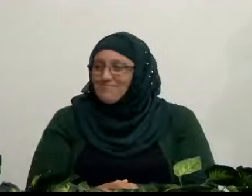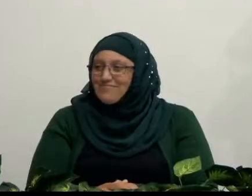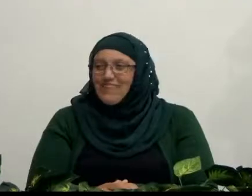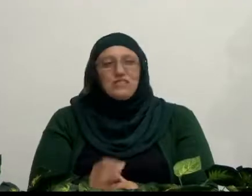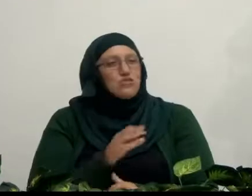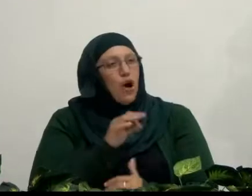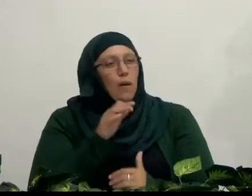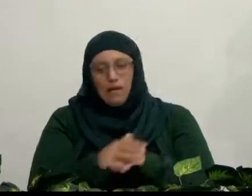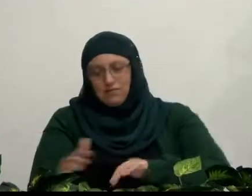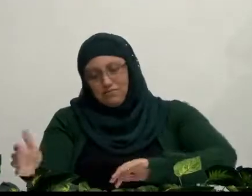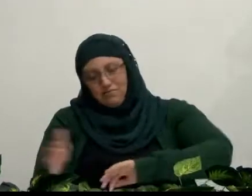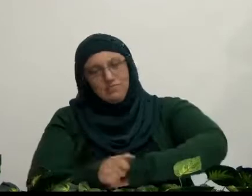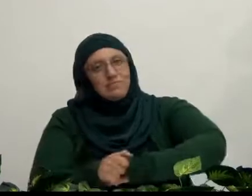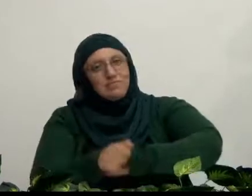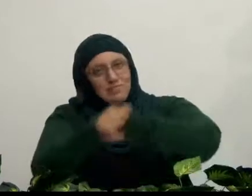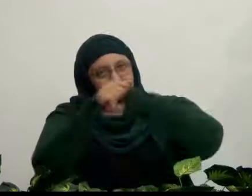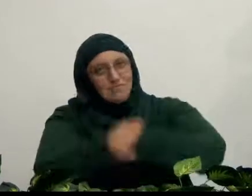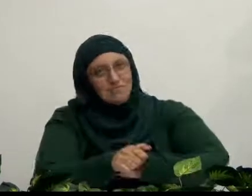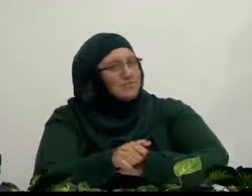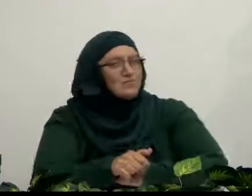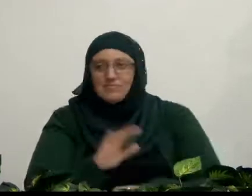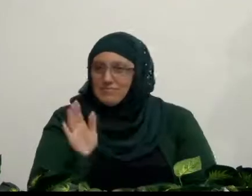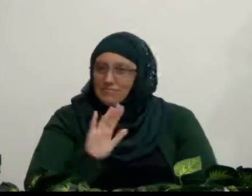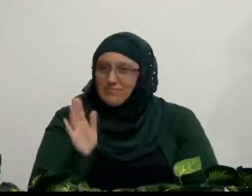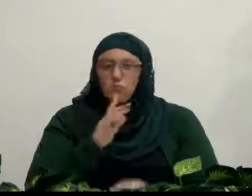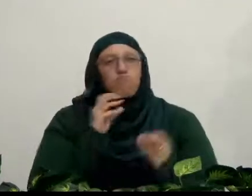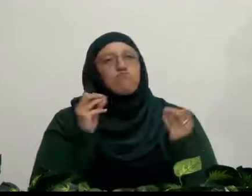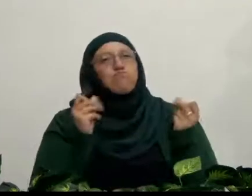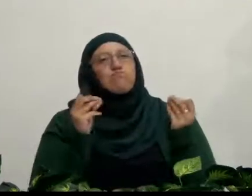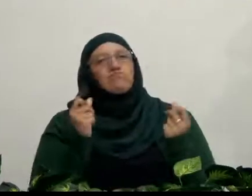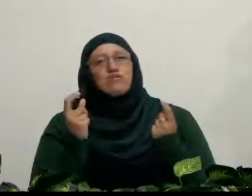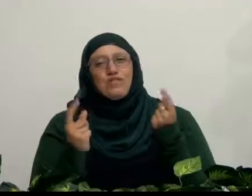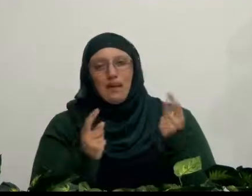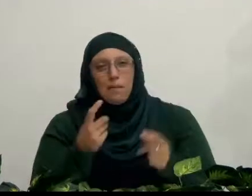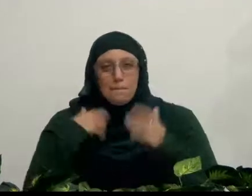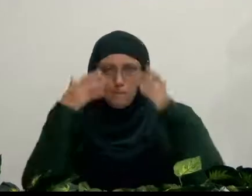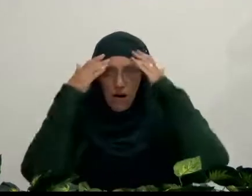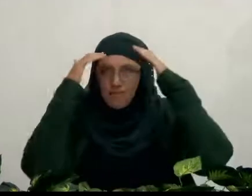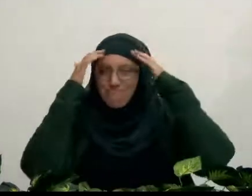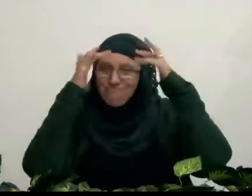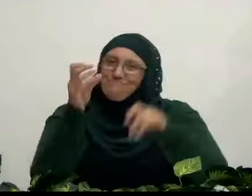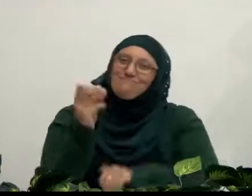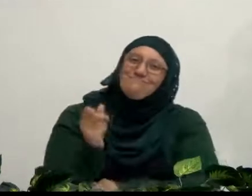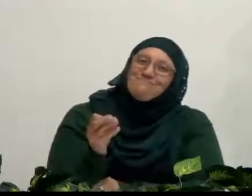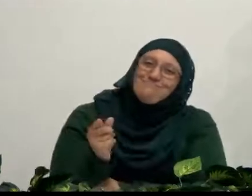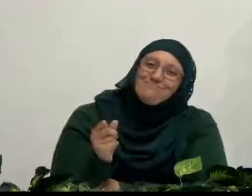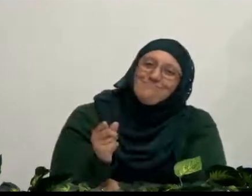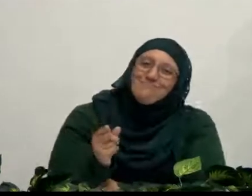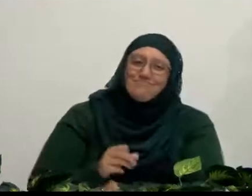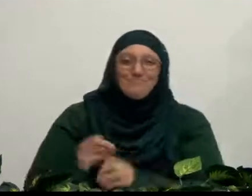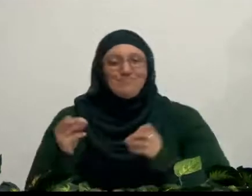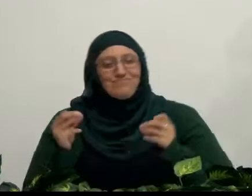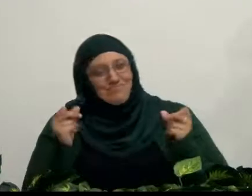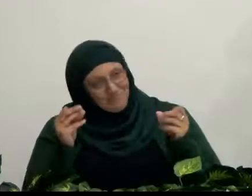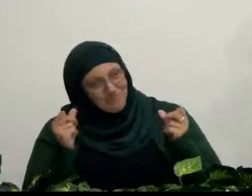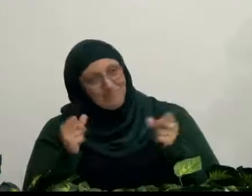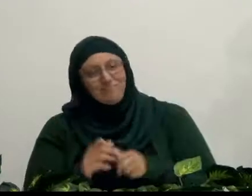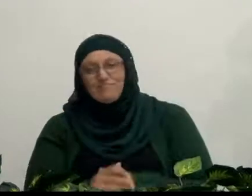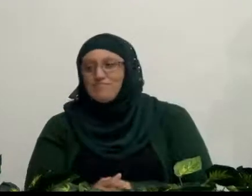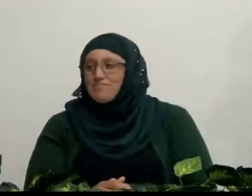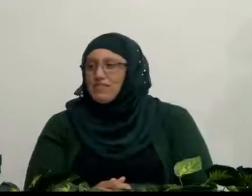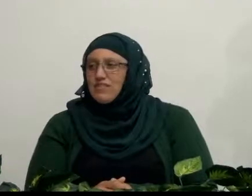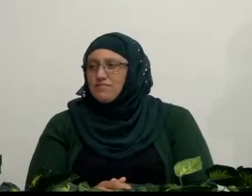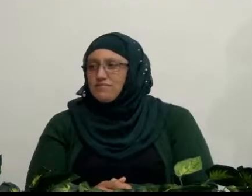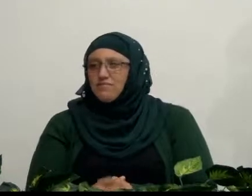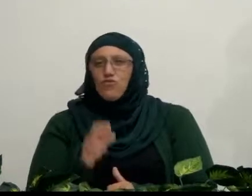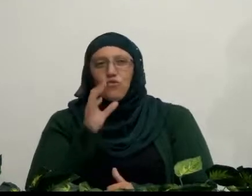the physical shaking and clicking hands together. It's about the mind. Click your hands together, inshallah, and repeat after